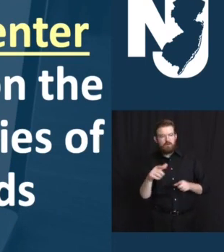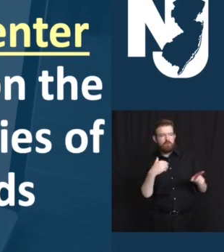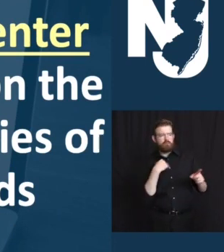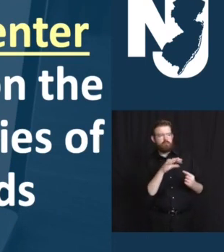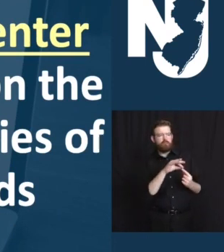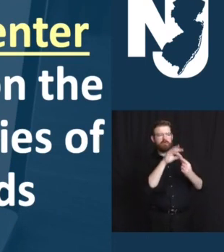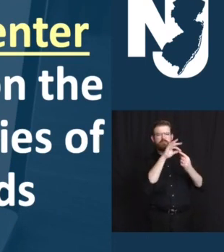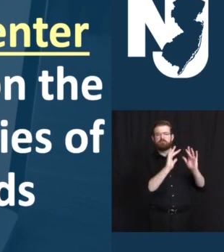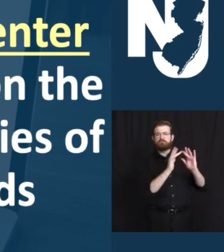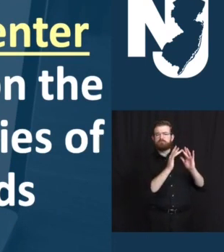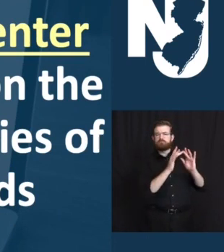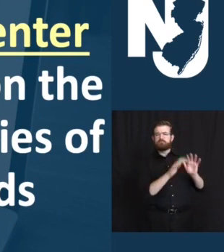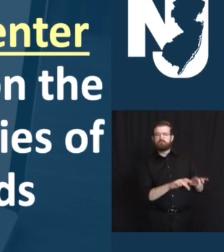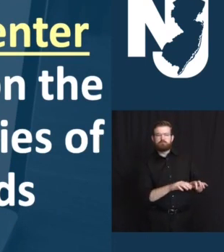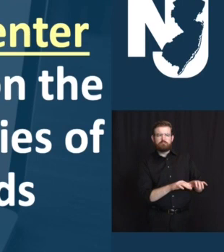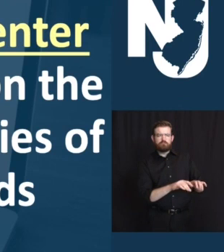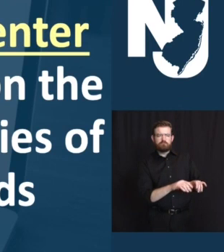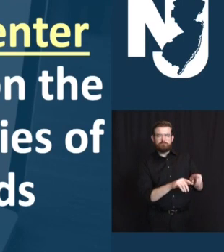there,